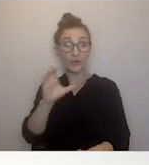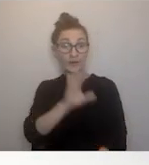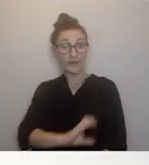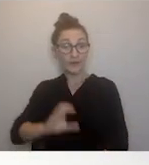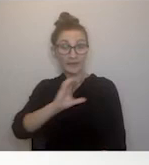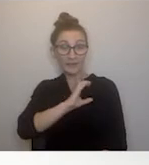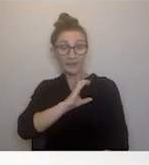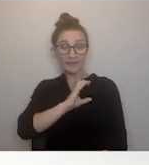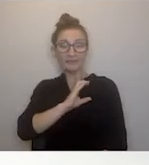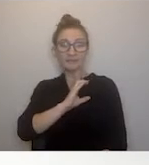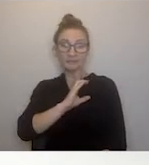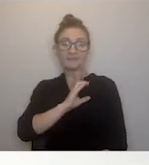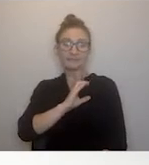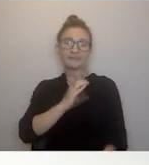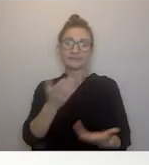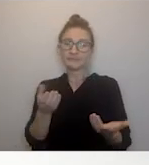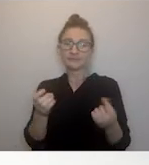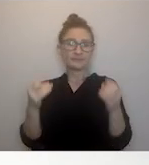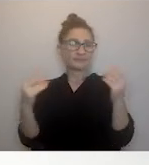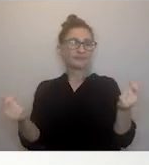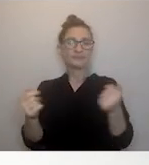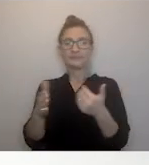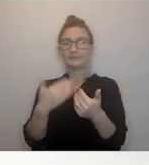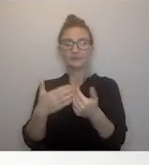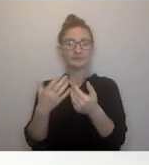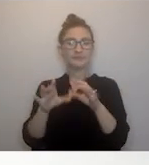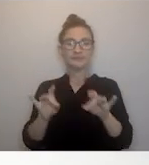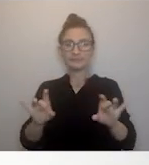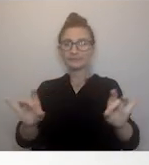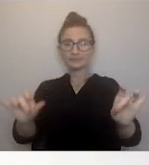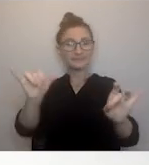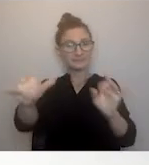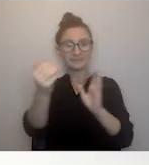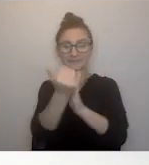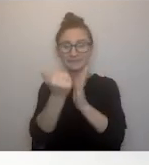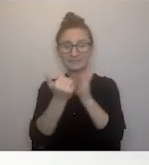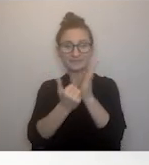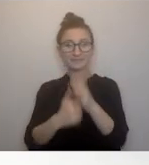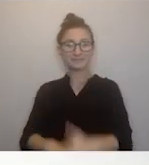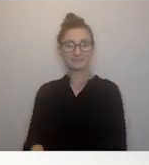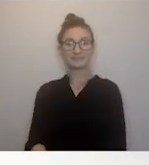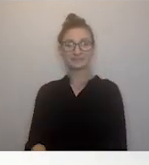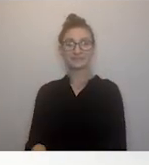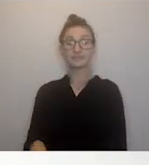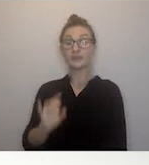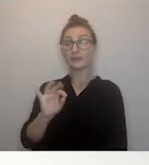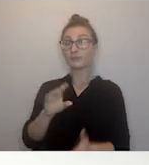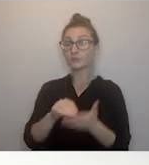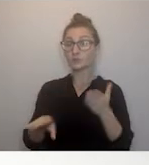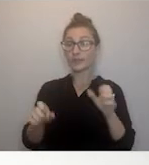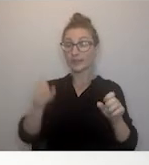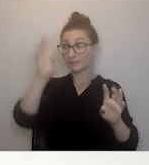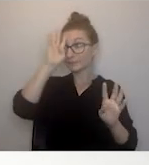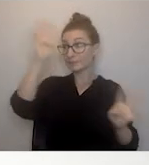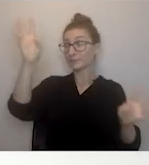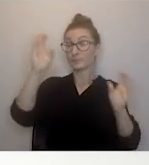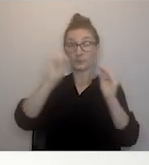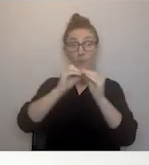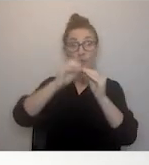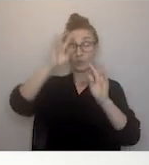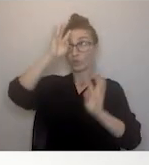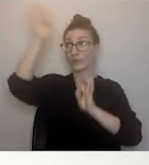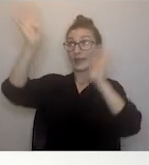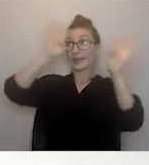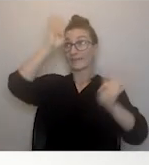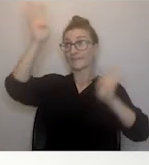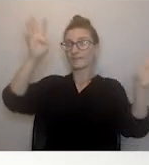or characters to individual students allows for kind of a quick and easy pickup of this lesson. If you do have students that are more able to think